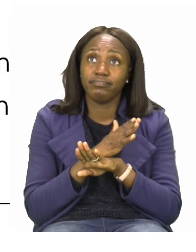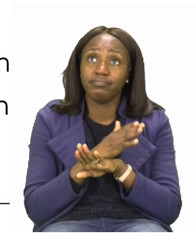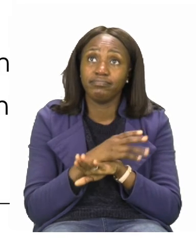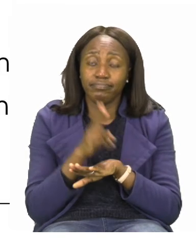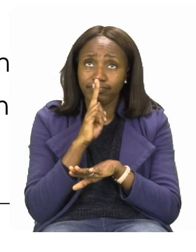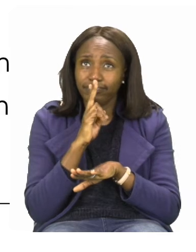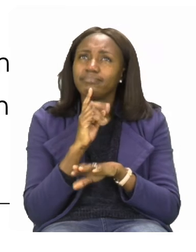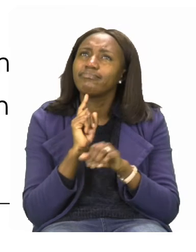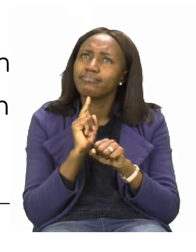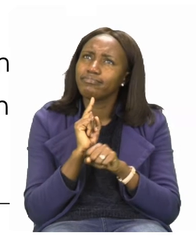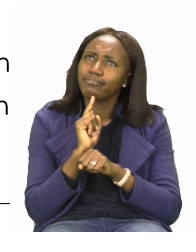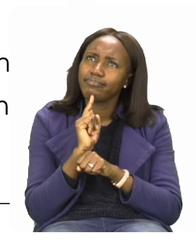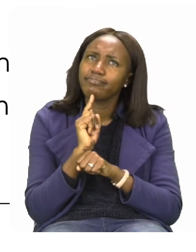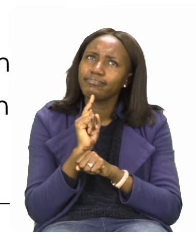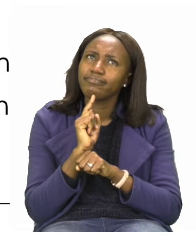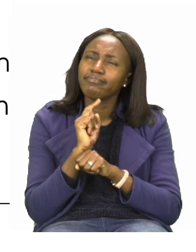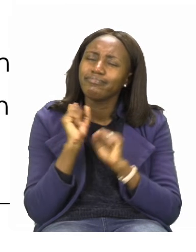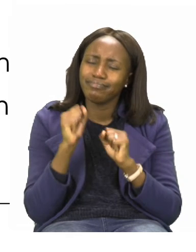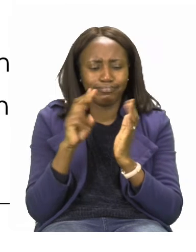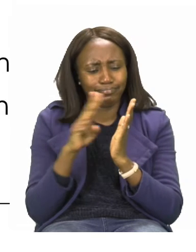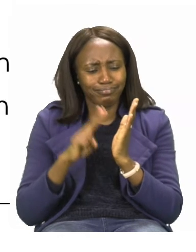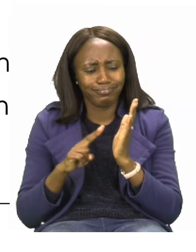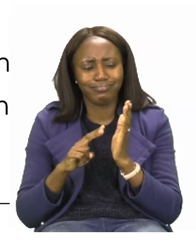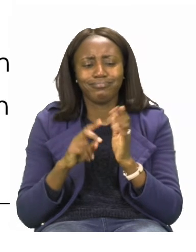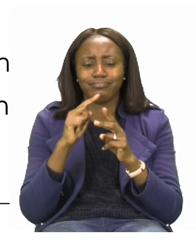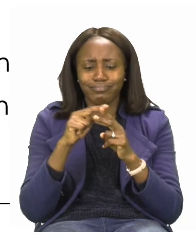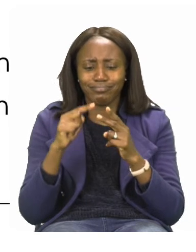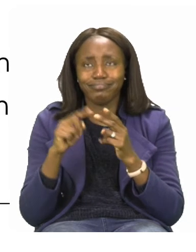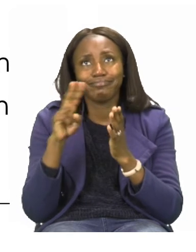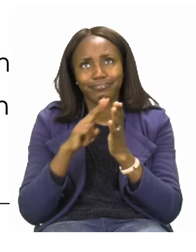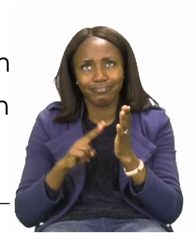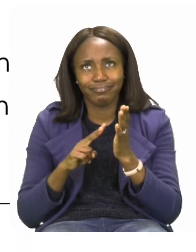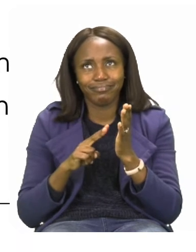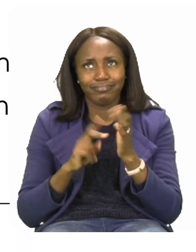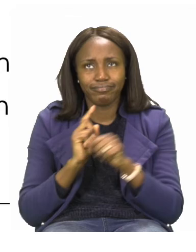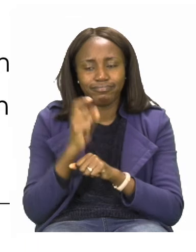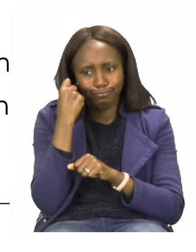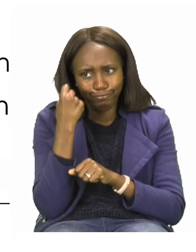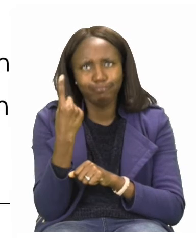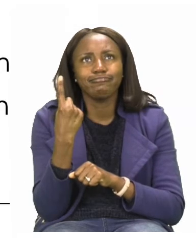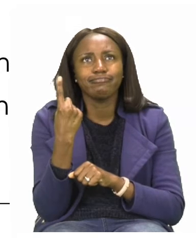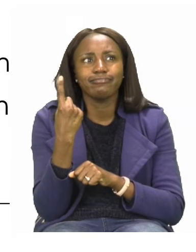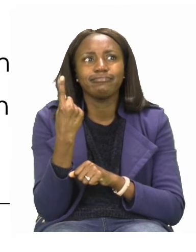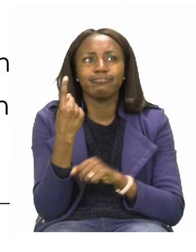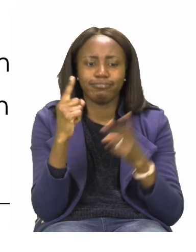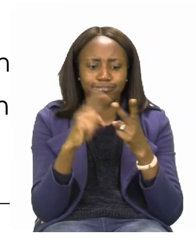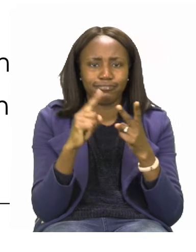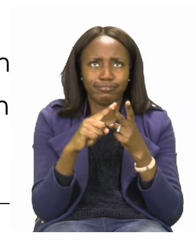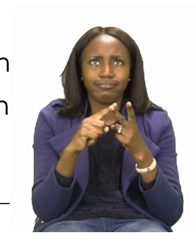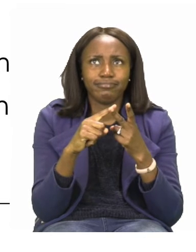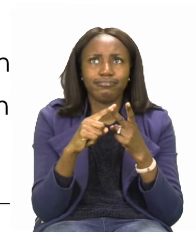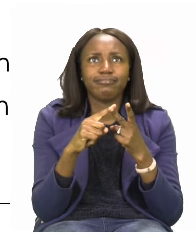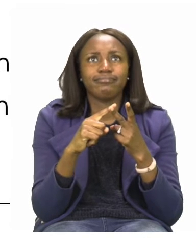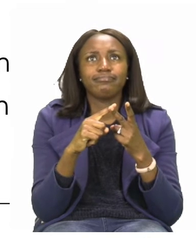to organize all the information, we must read it twice. The first one is to understand what is going on, and then the second one